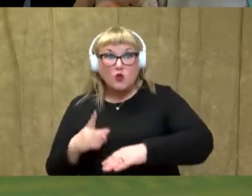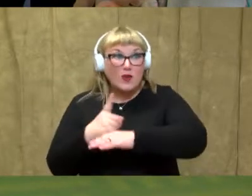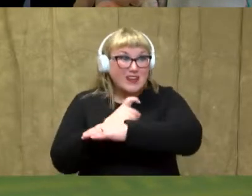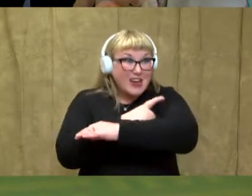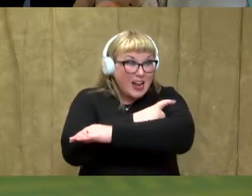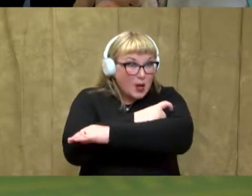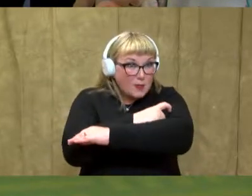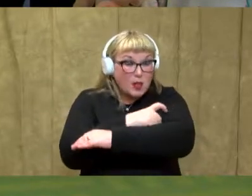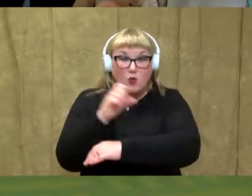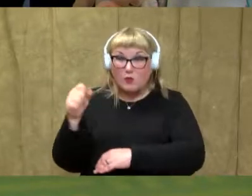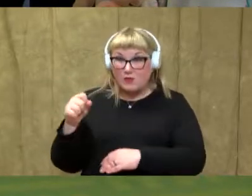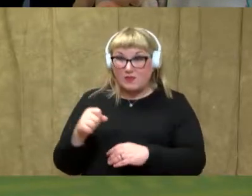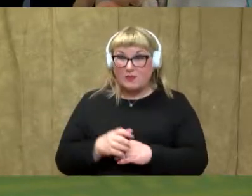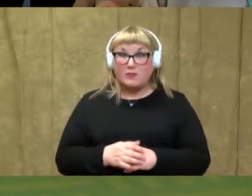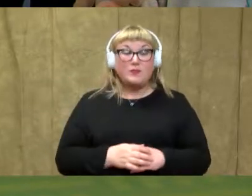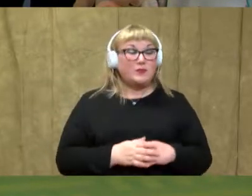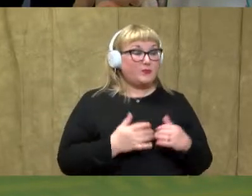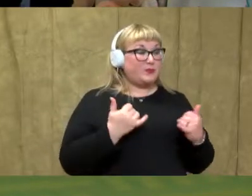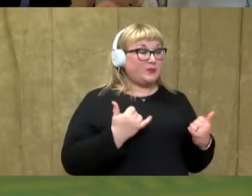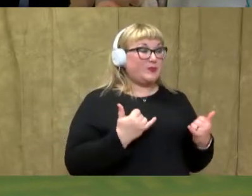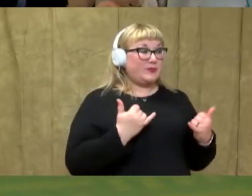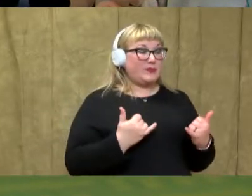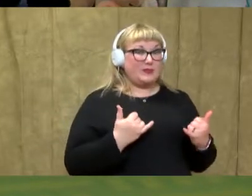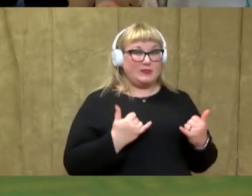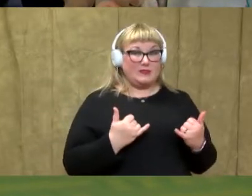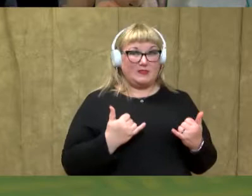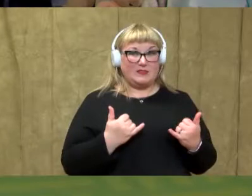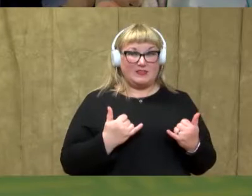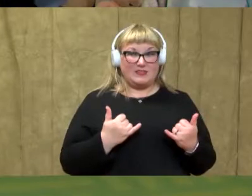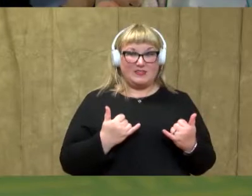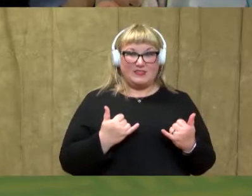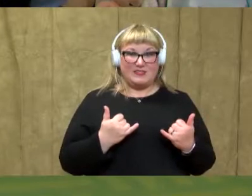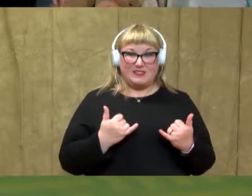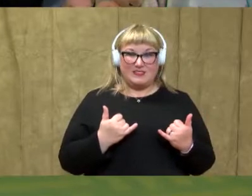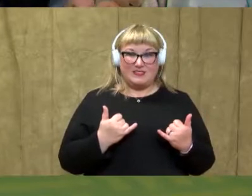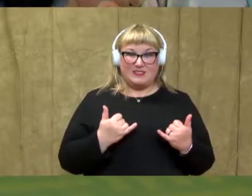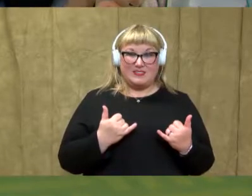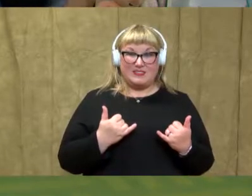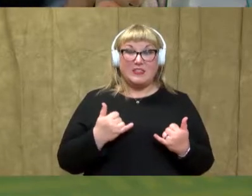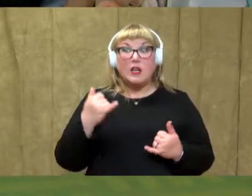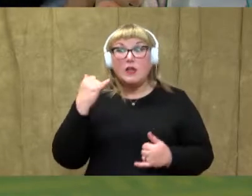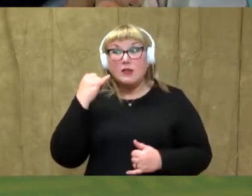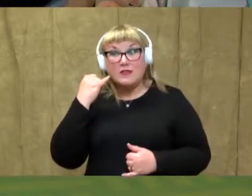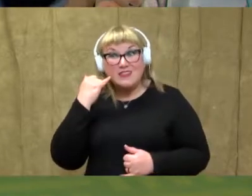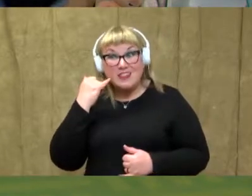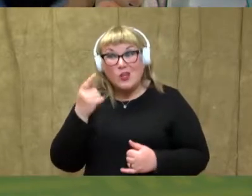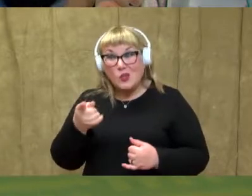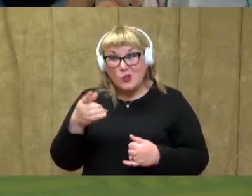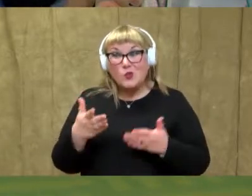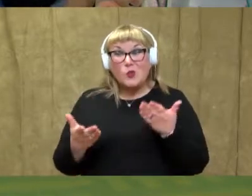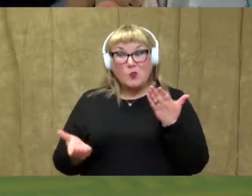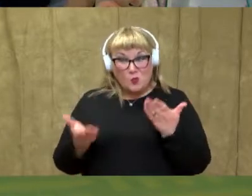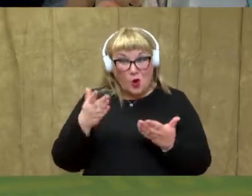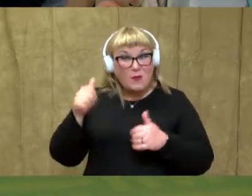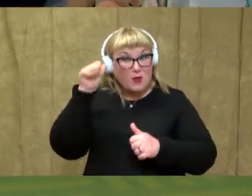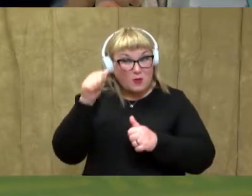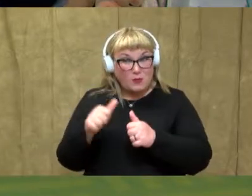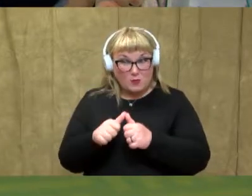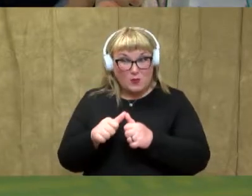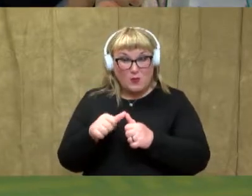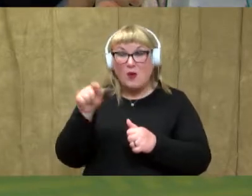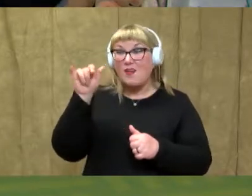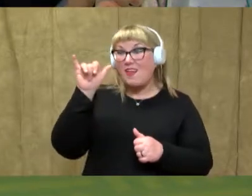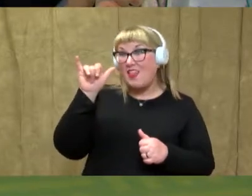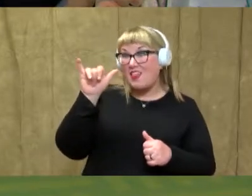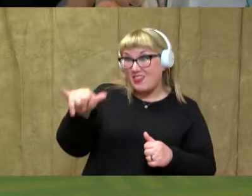Okay. So now you can have a seat. and tell us. Okay, and if you guys probably remember that this